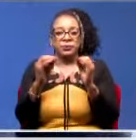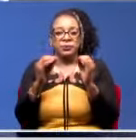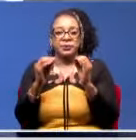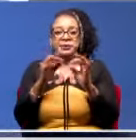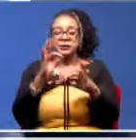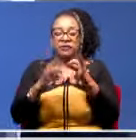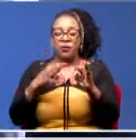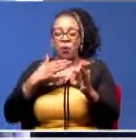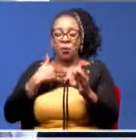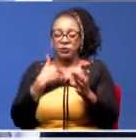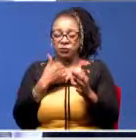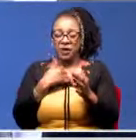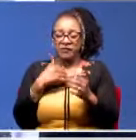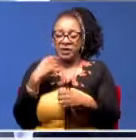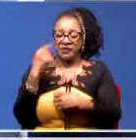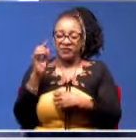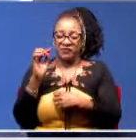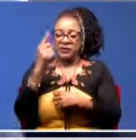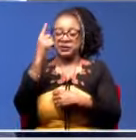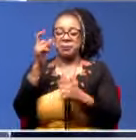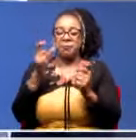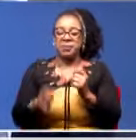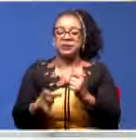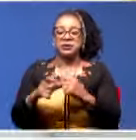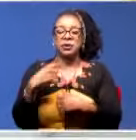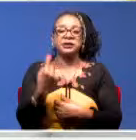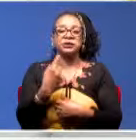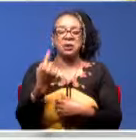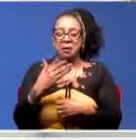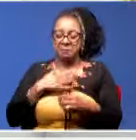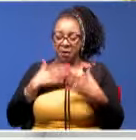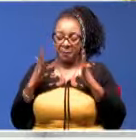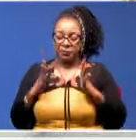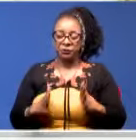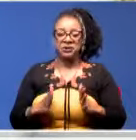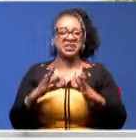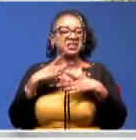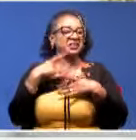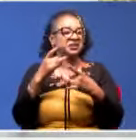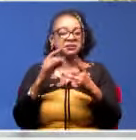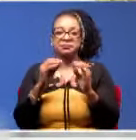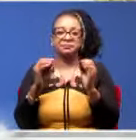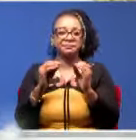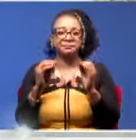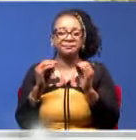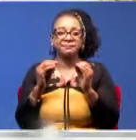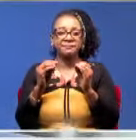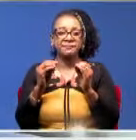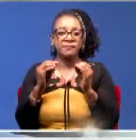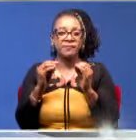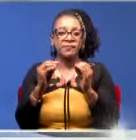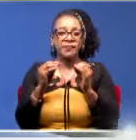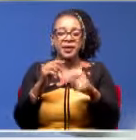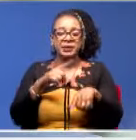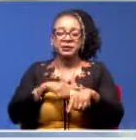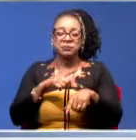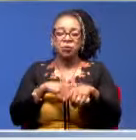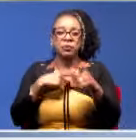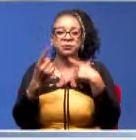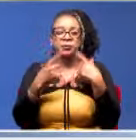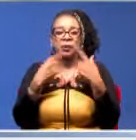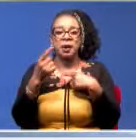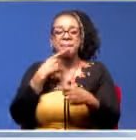first person singular, I am not interested. A source who spoke to NTV on the sidelines of the meeting said